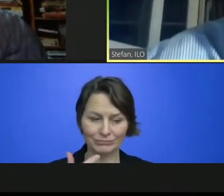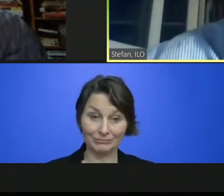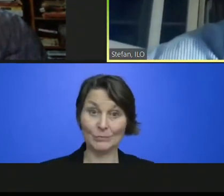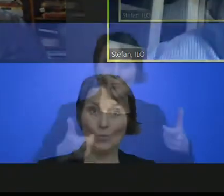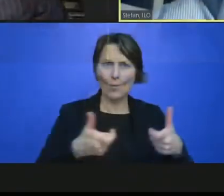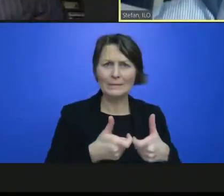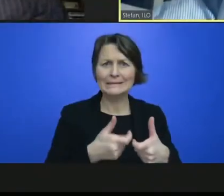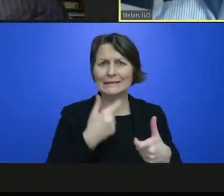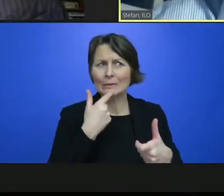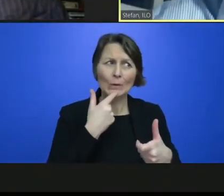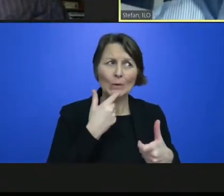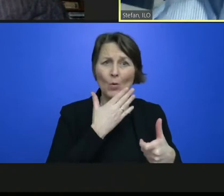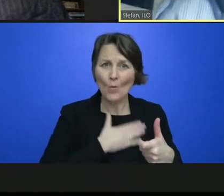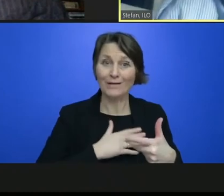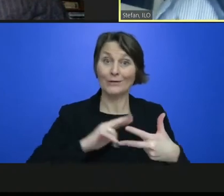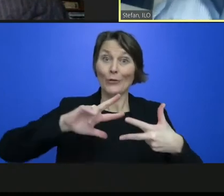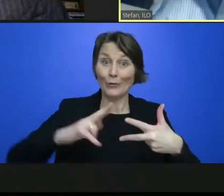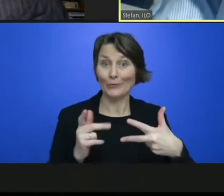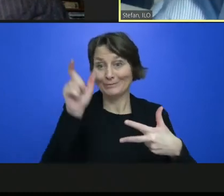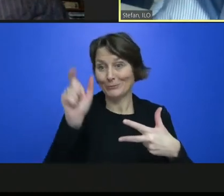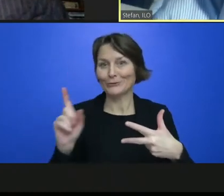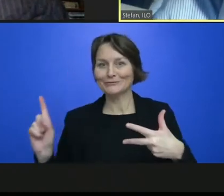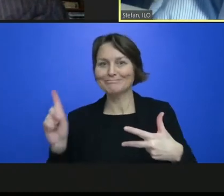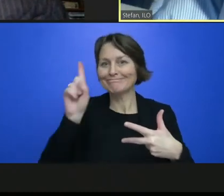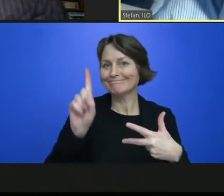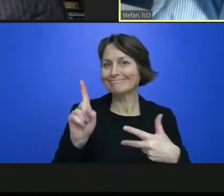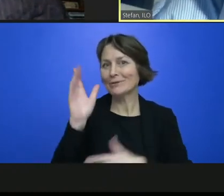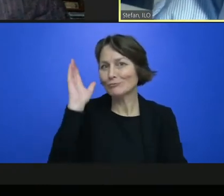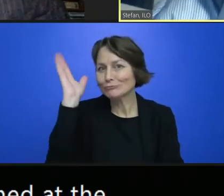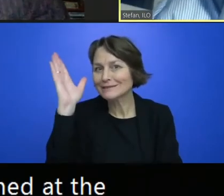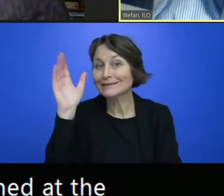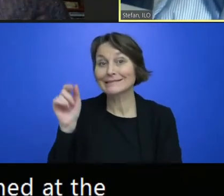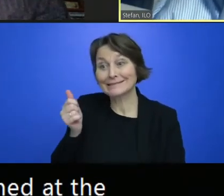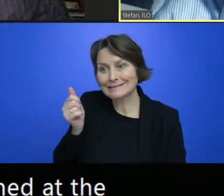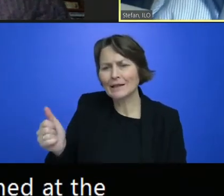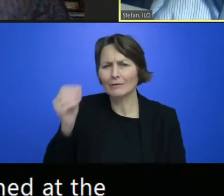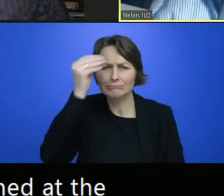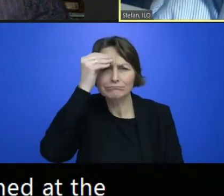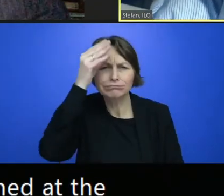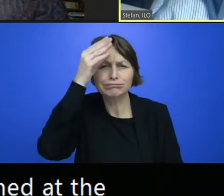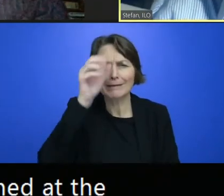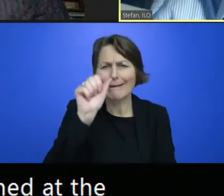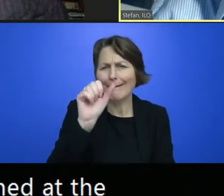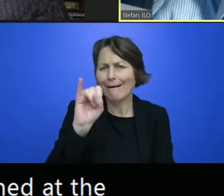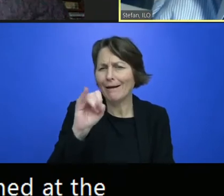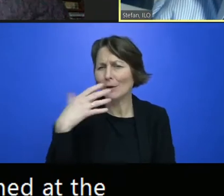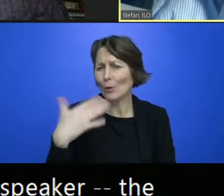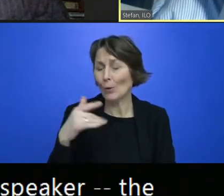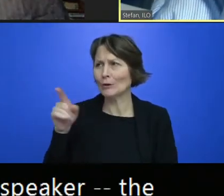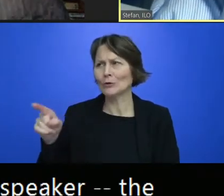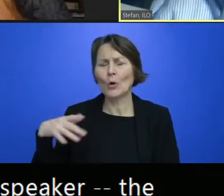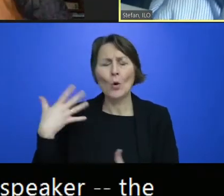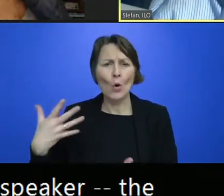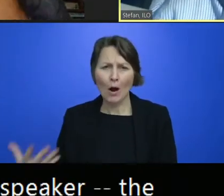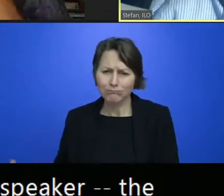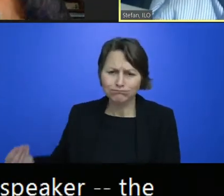comes from the AI community and looking at the ethical dimension of AI. So I think that she would have made a huge contribution to